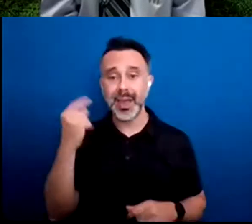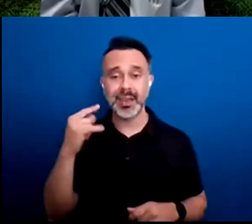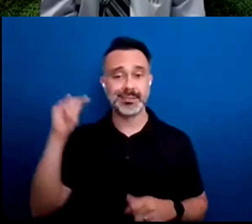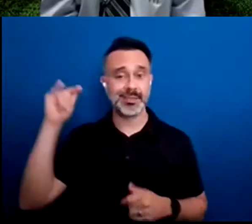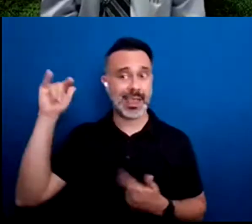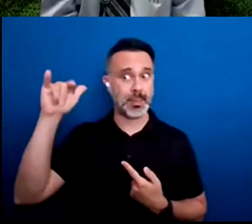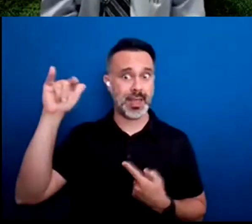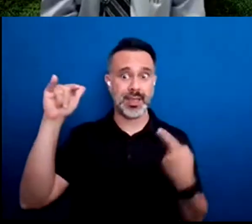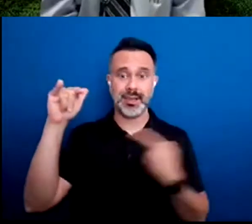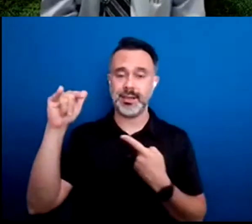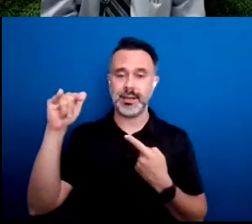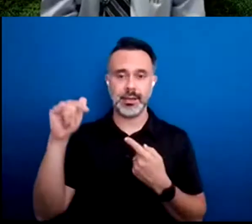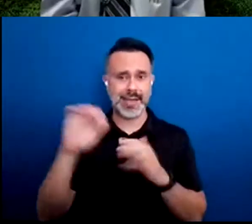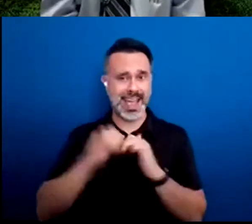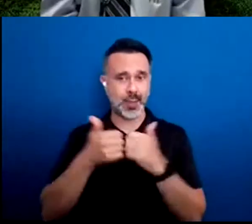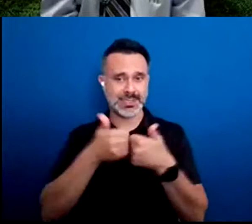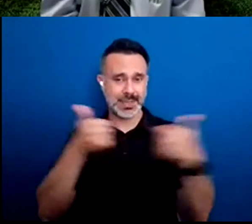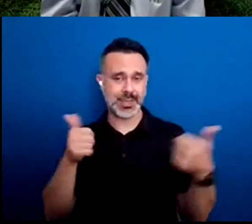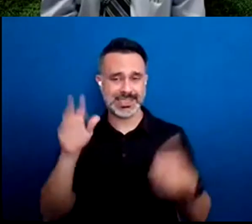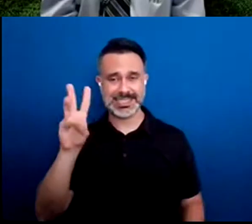6 feet separation is